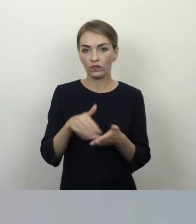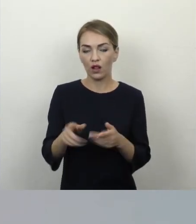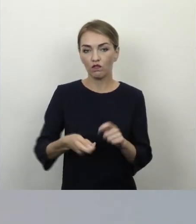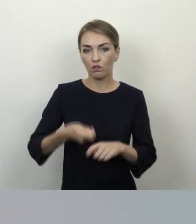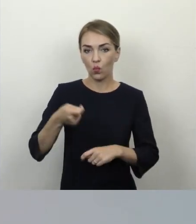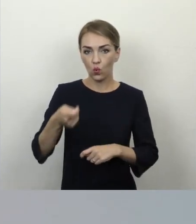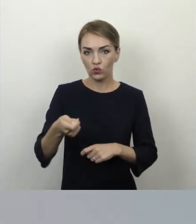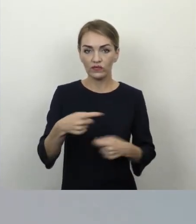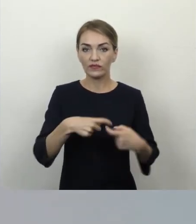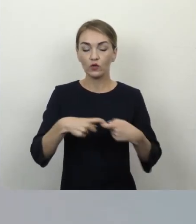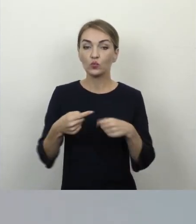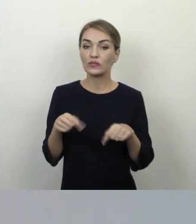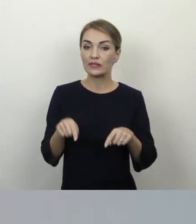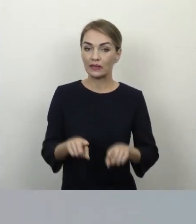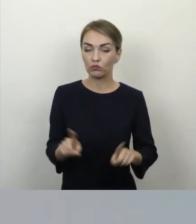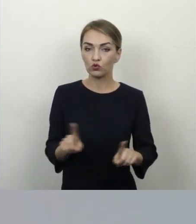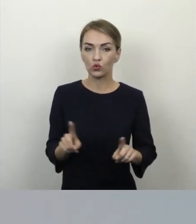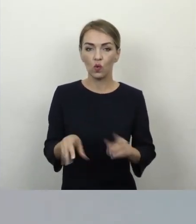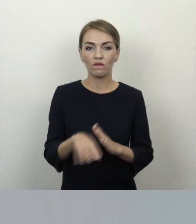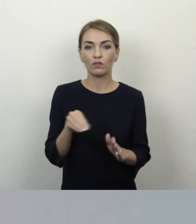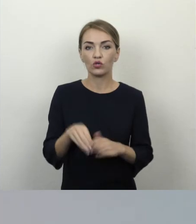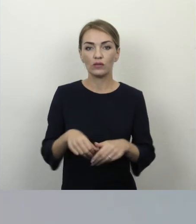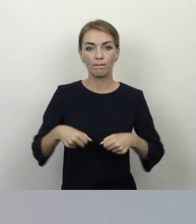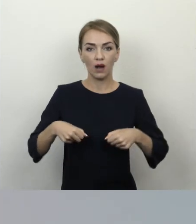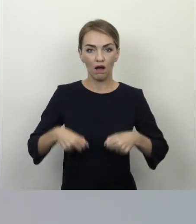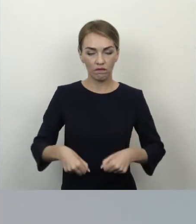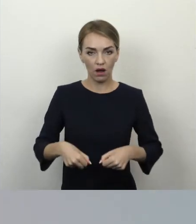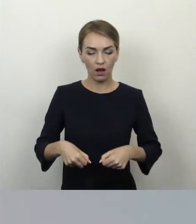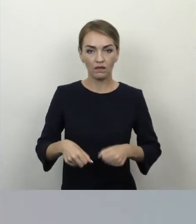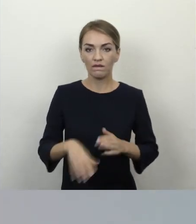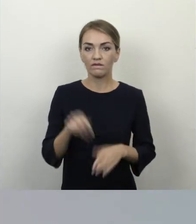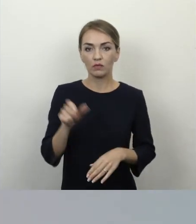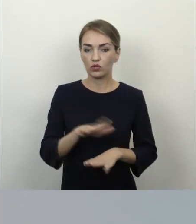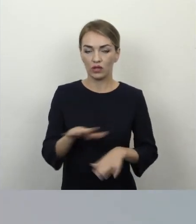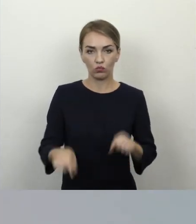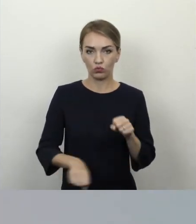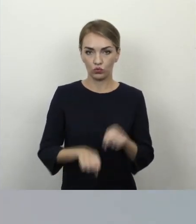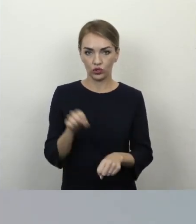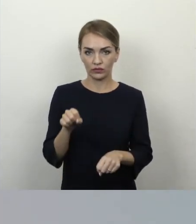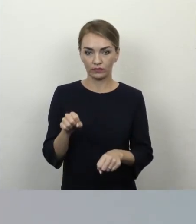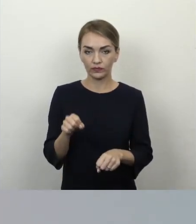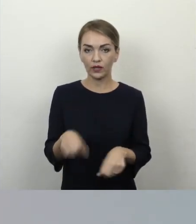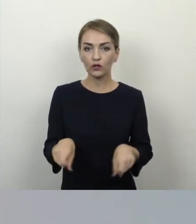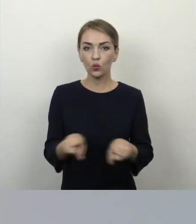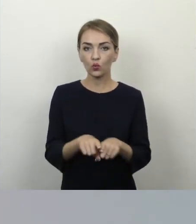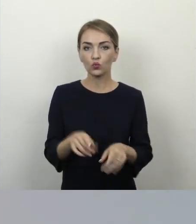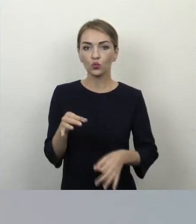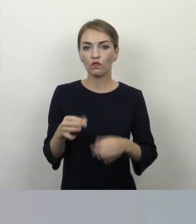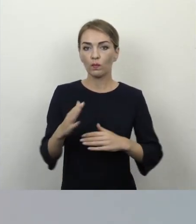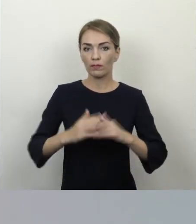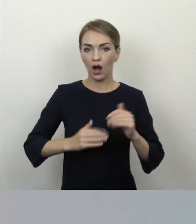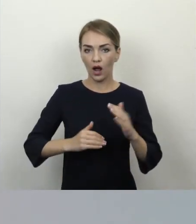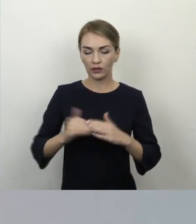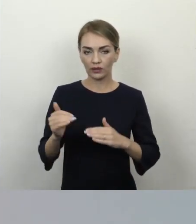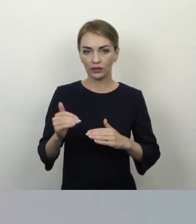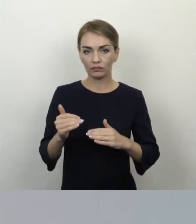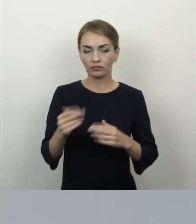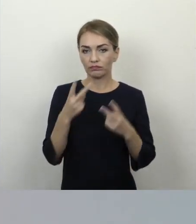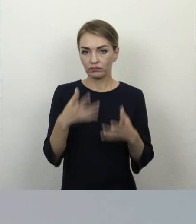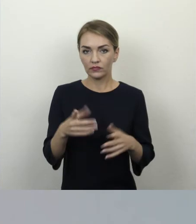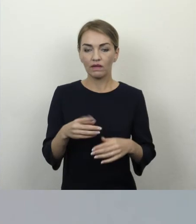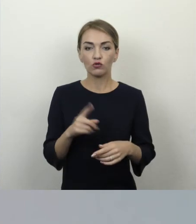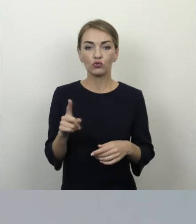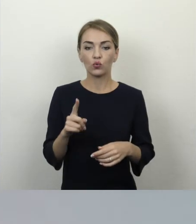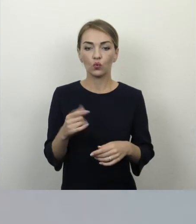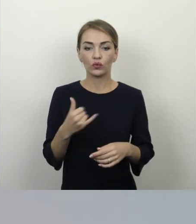dismiss the claims because the election rights had not been violated. And with this